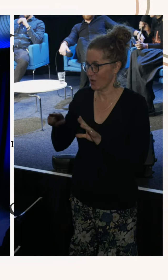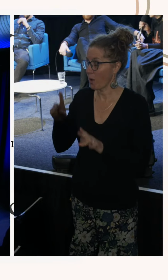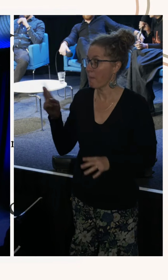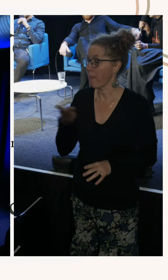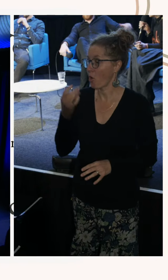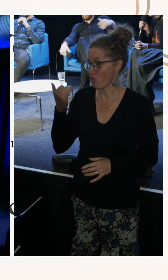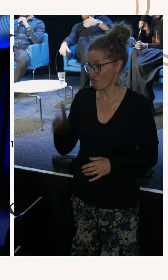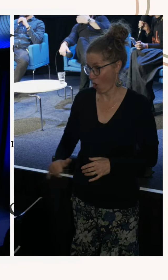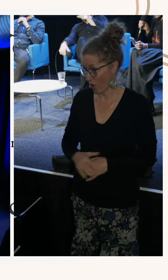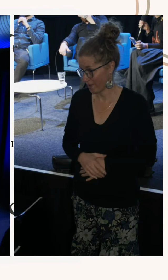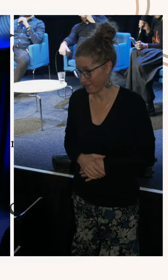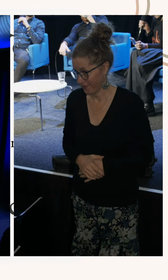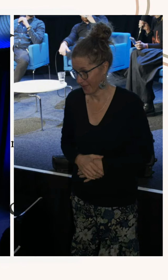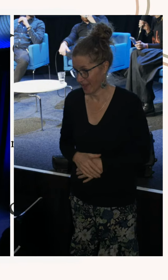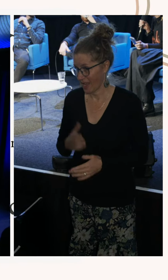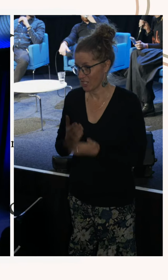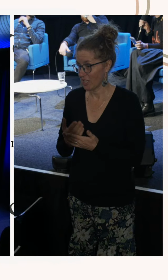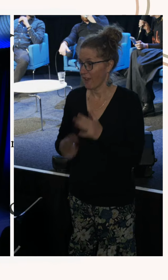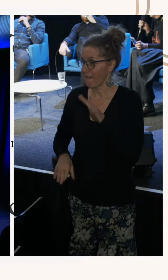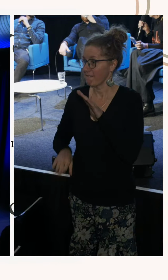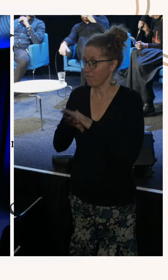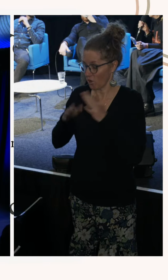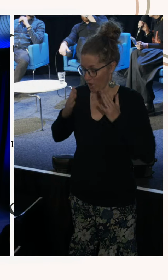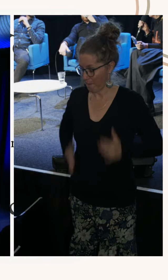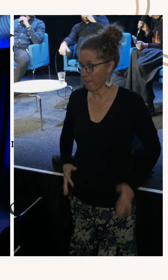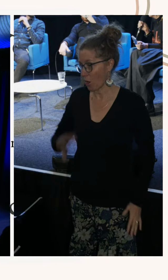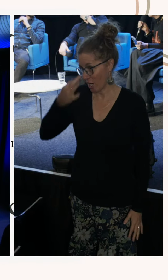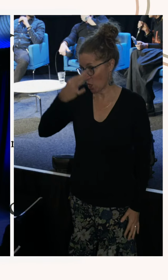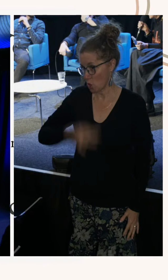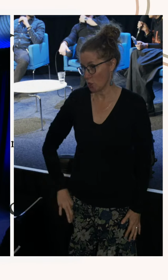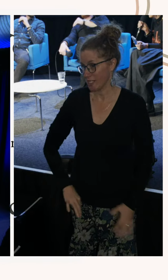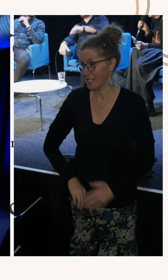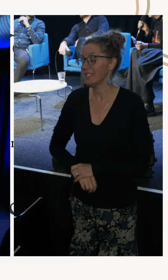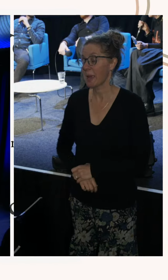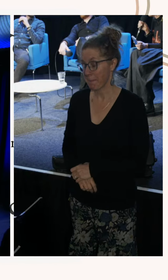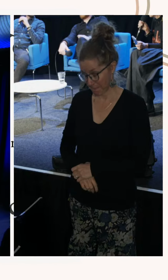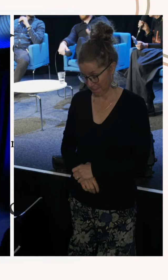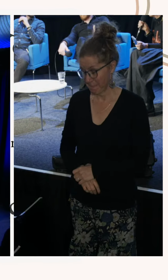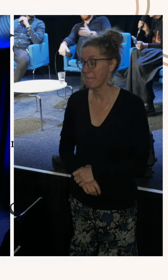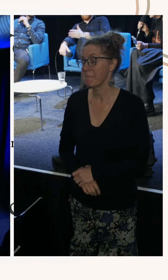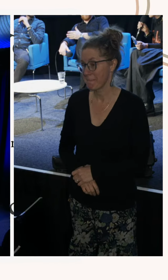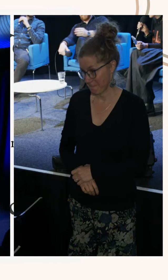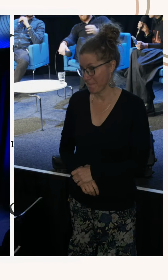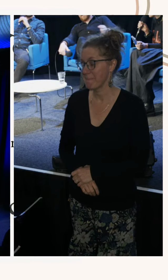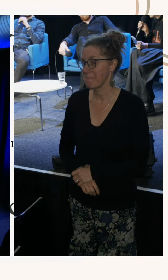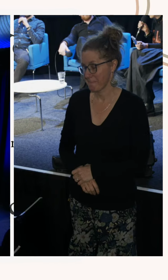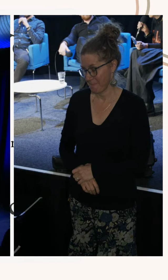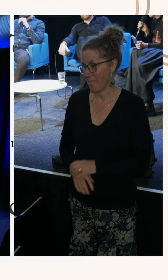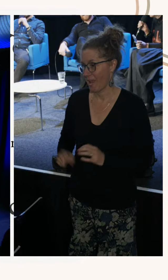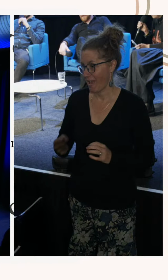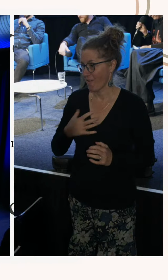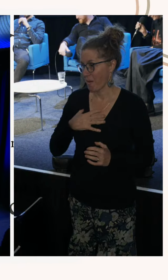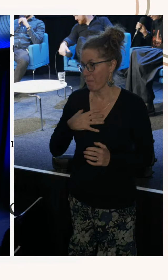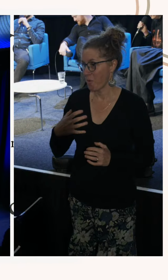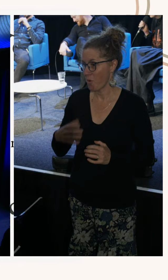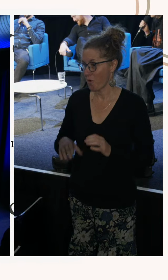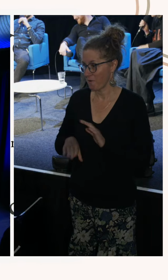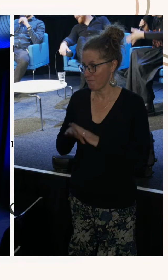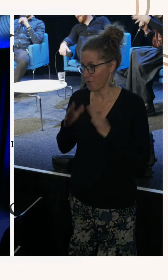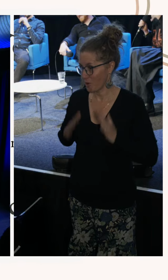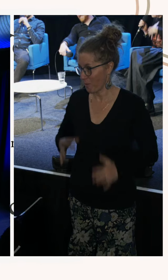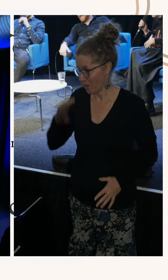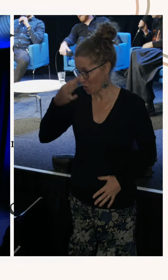both wrong. It's actually full body nudity. Yeah, there's more, you